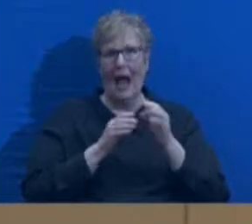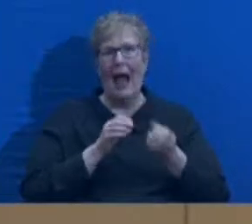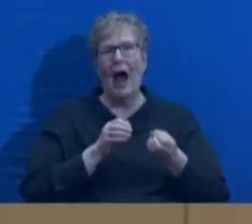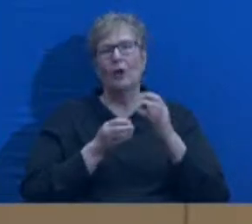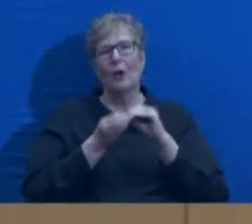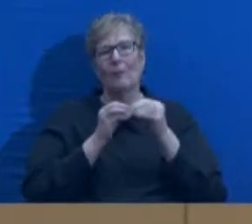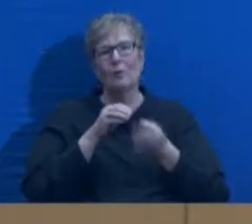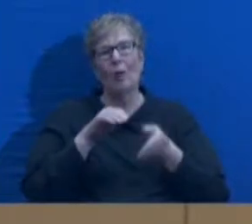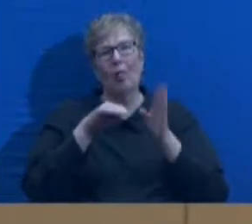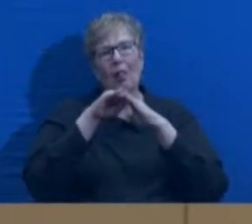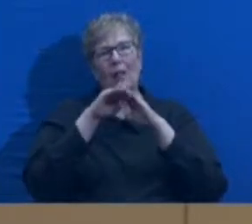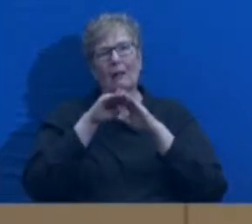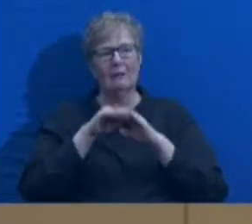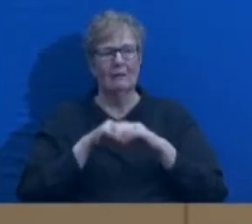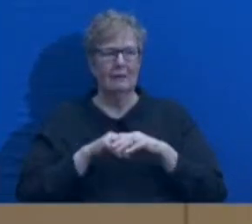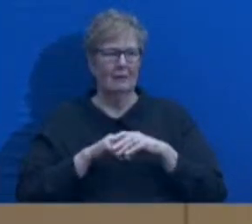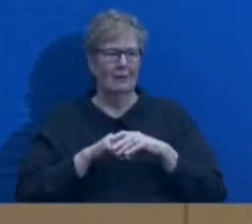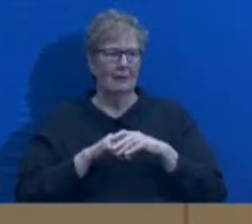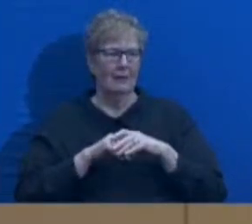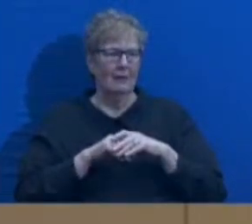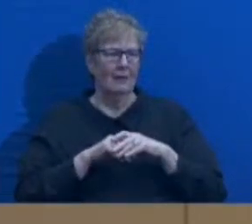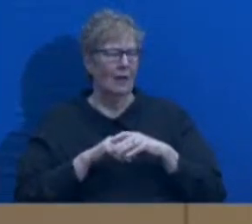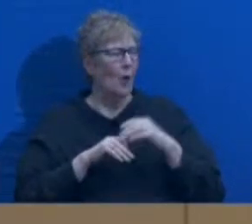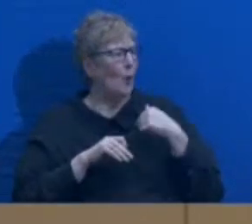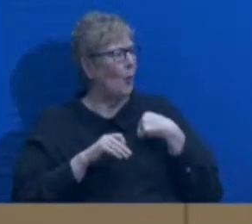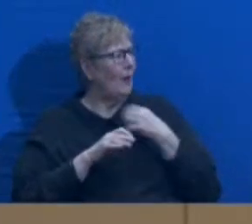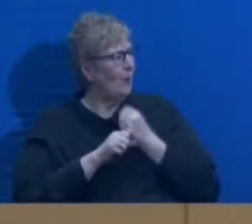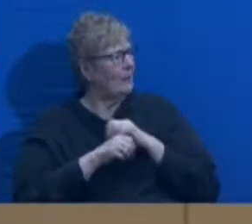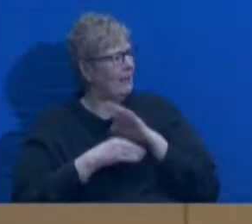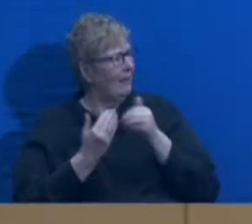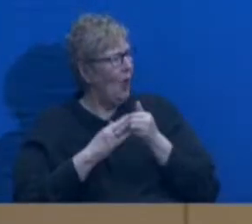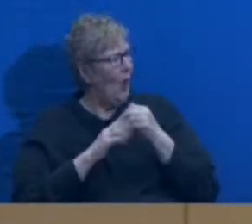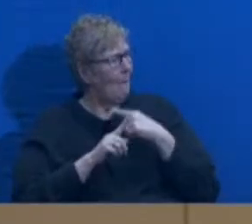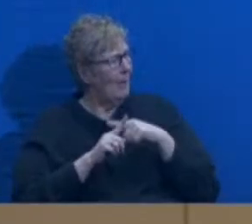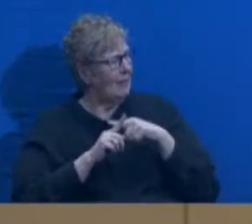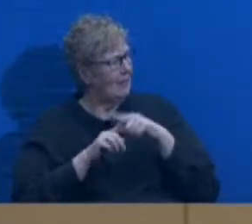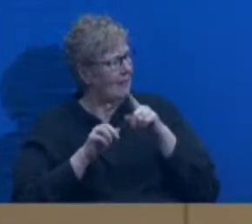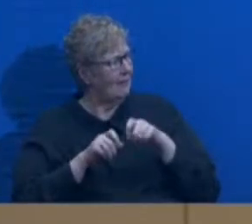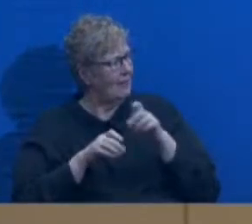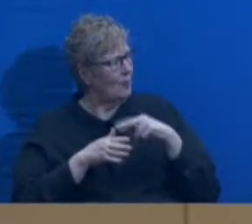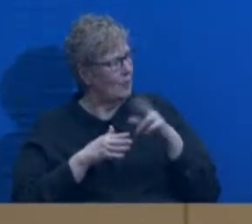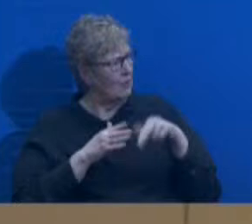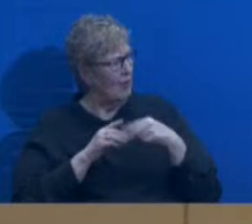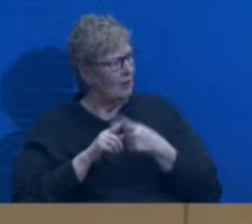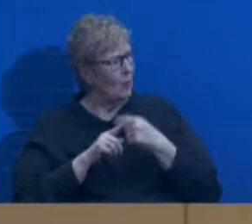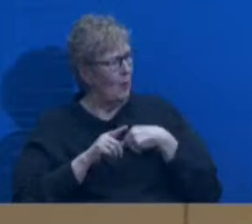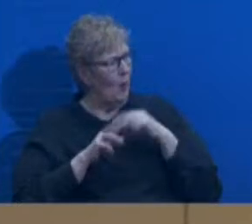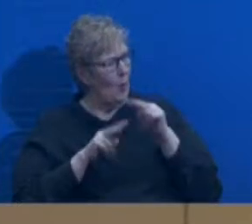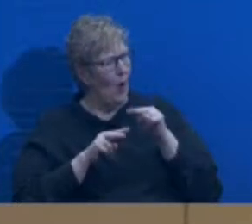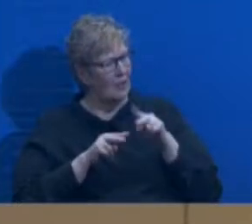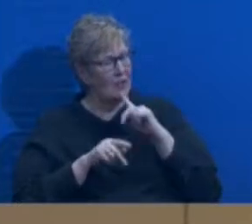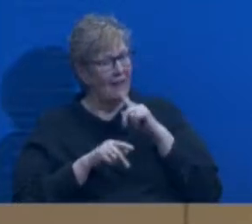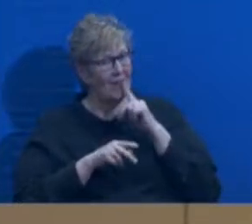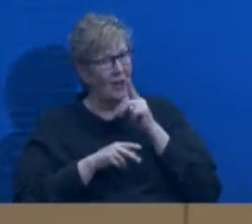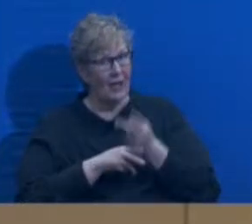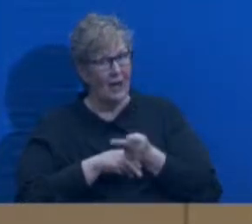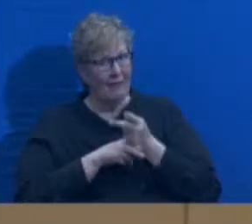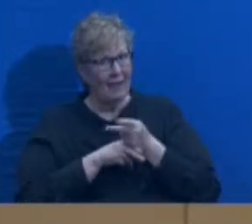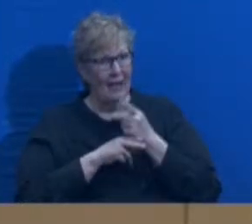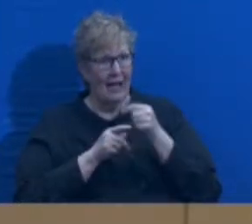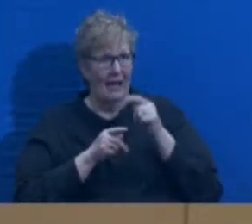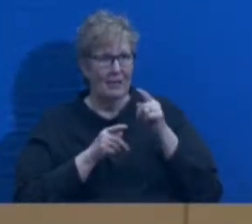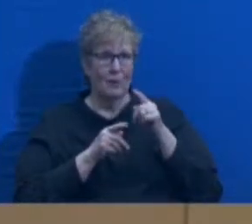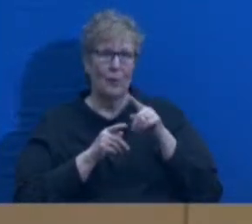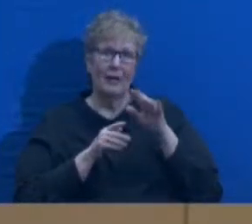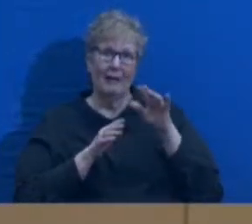We receive all positive test results through the state system. So we will watch this very carefully as we move out